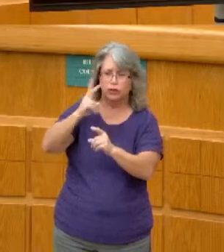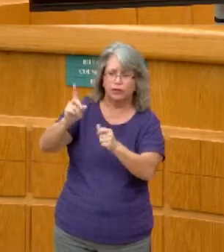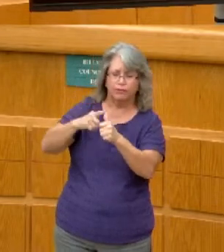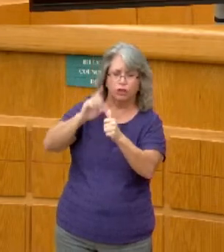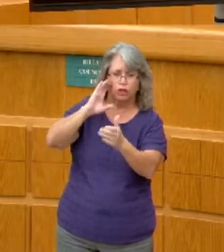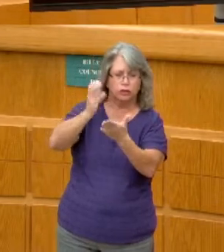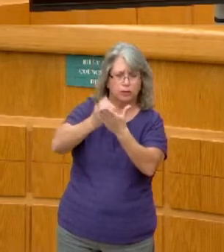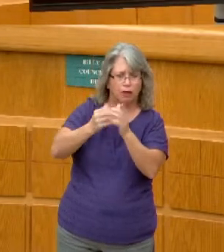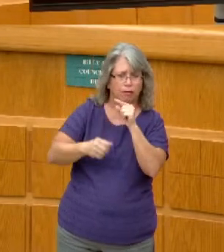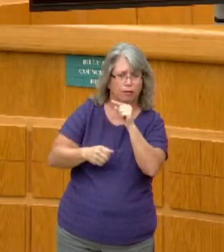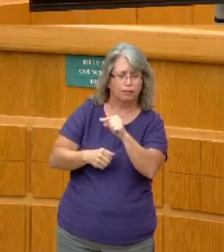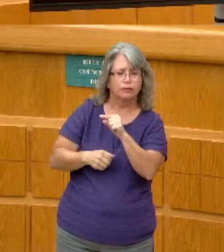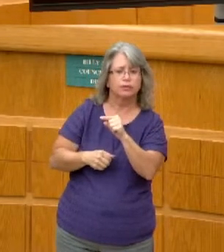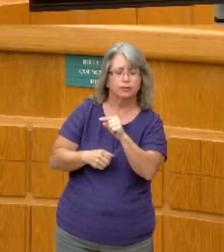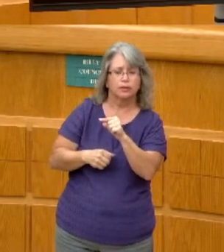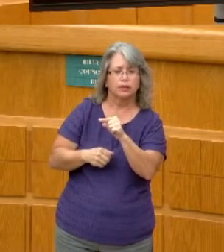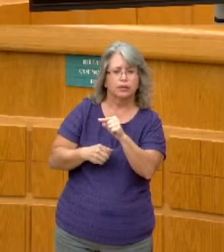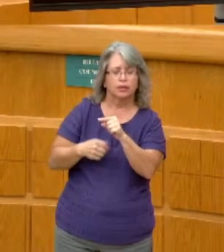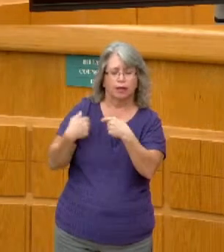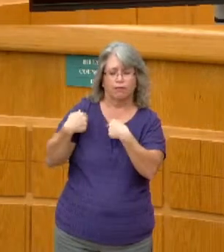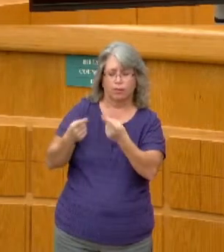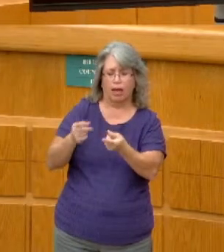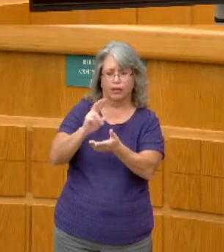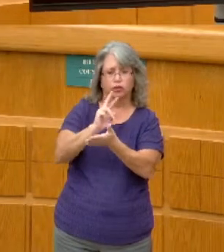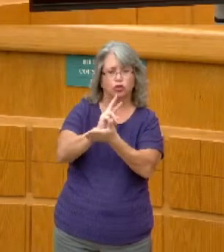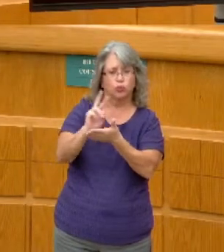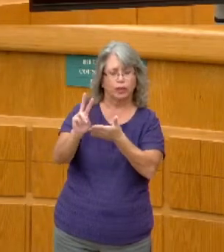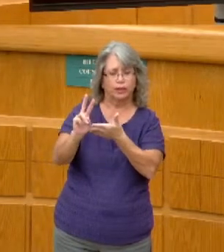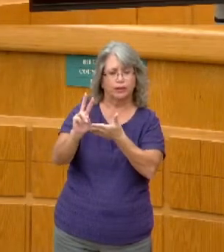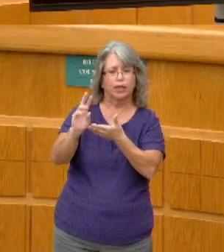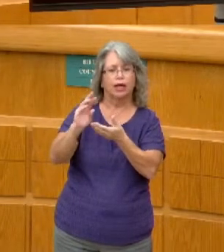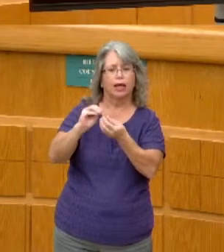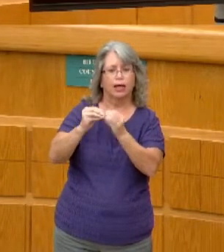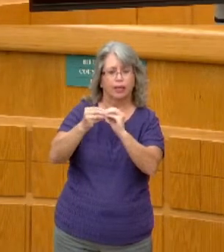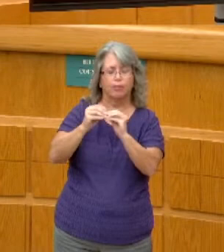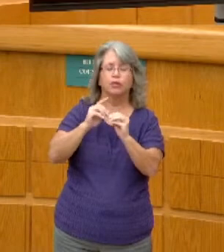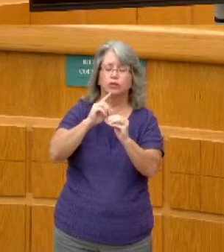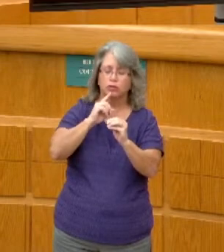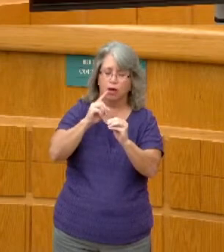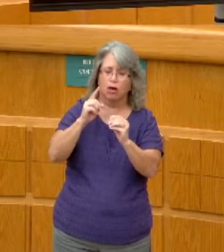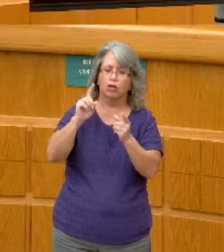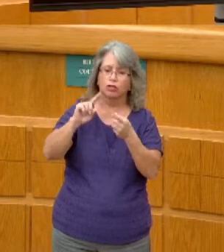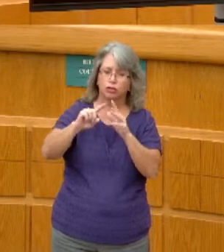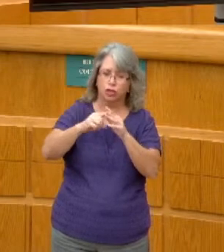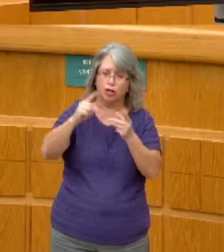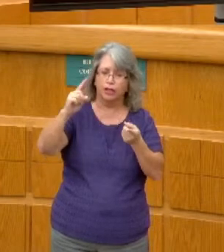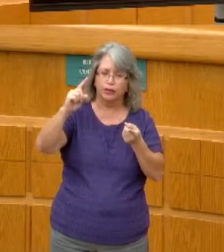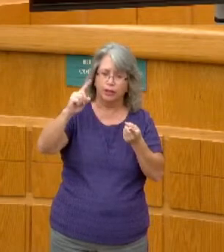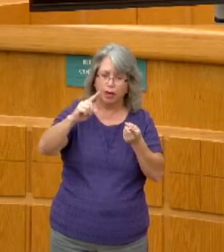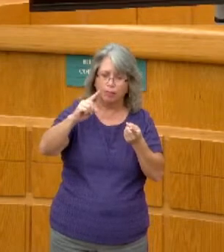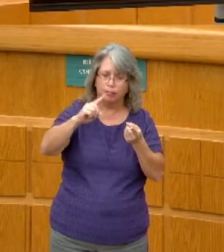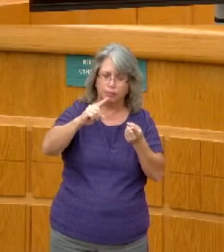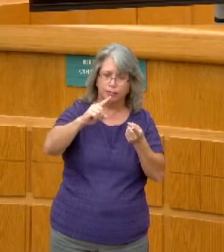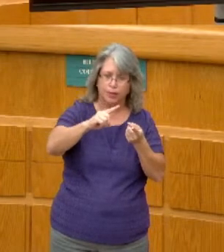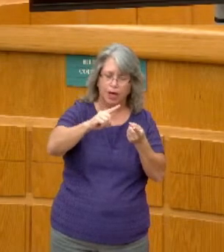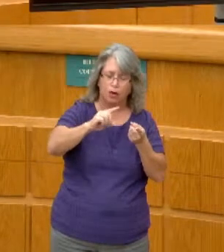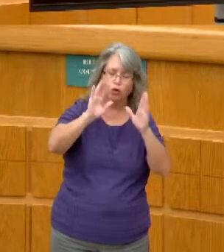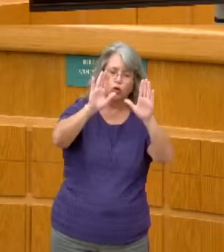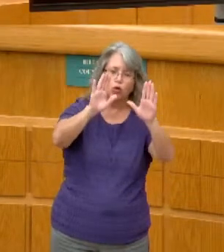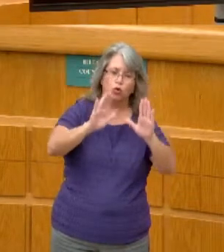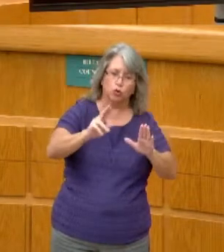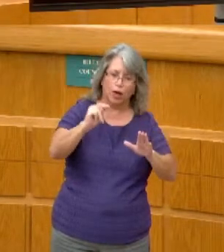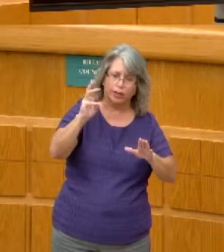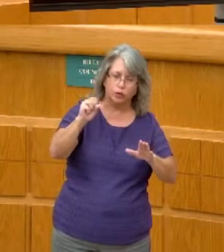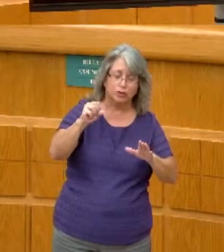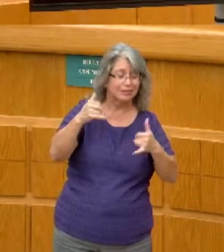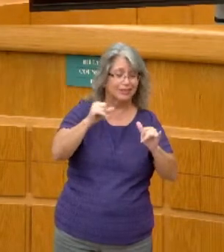you're going to see that over the last 2 weeks, our numbers are starting to come down, which is really great news, but they're still not low.